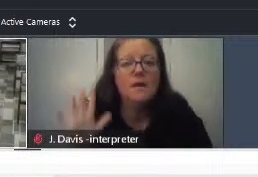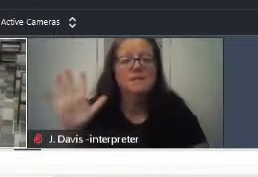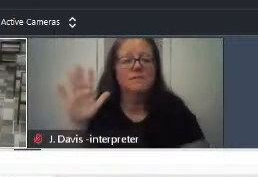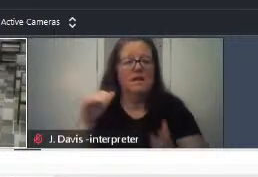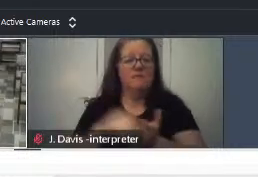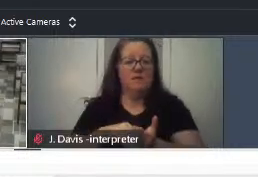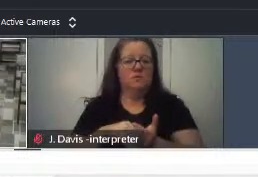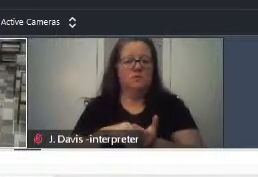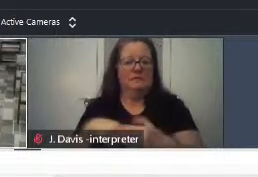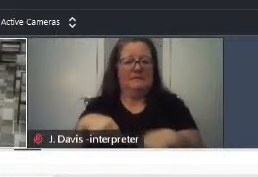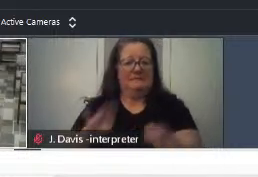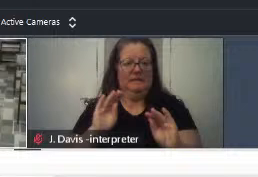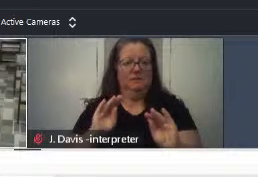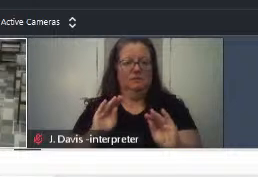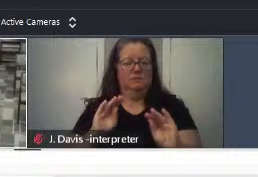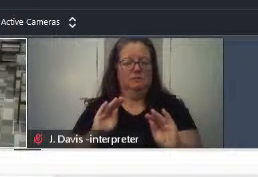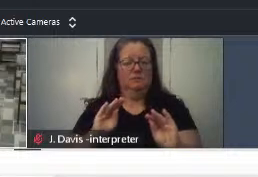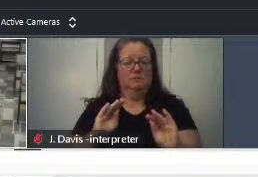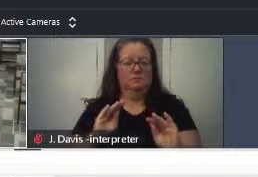5,000.